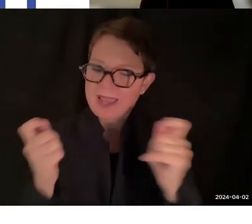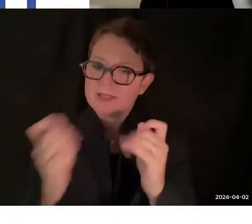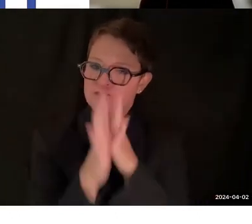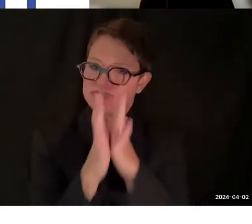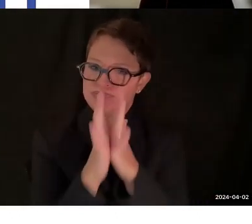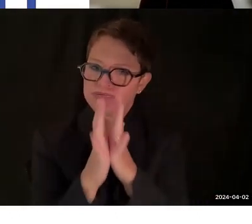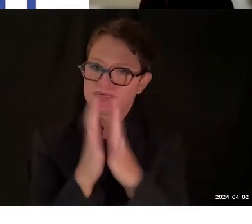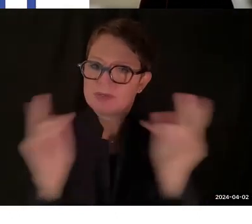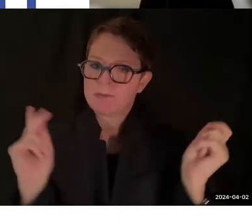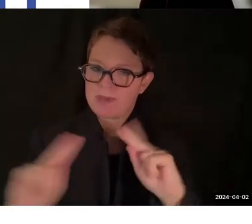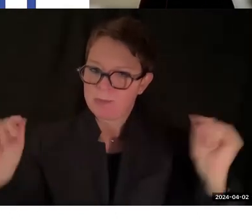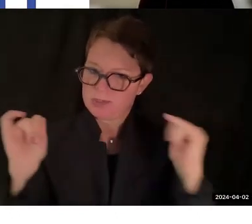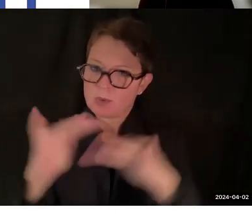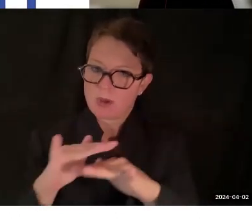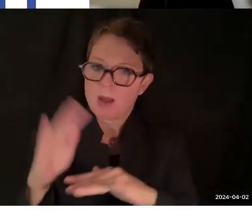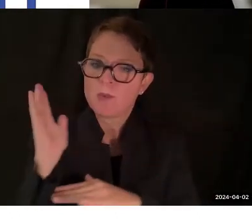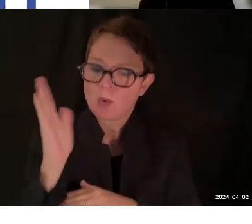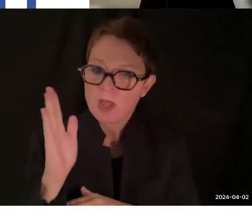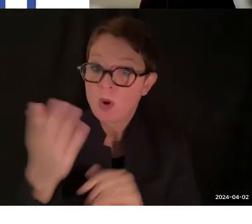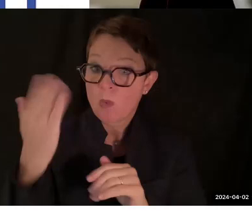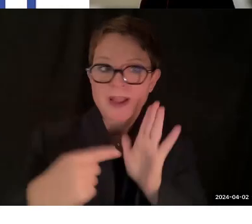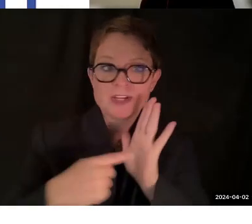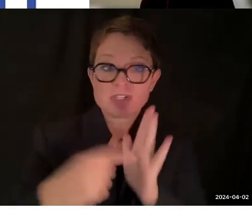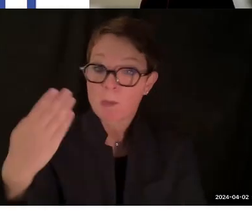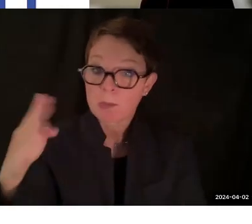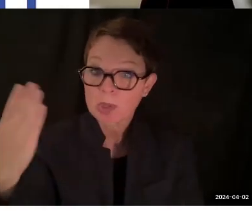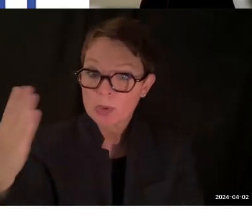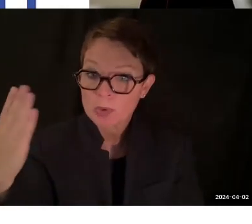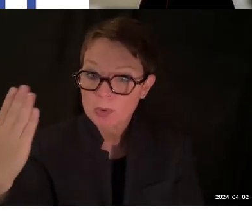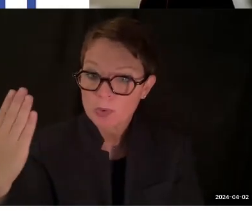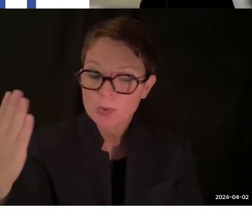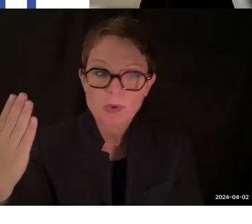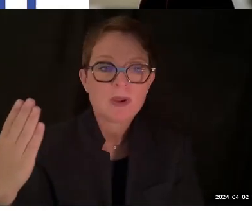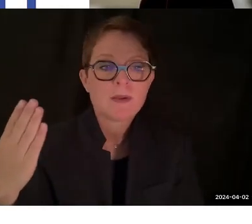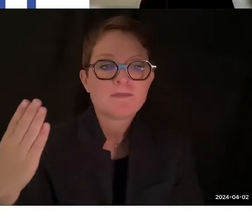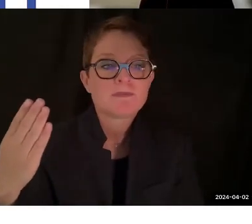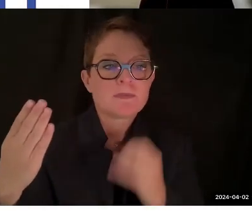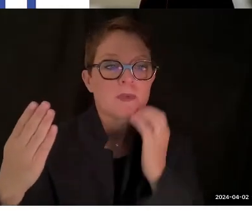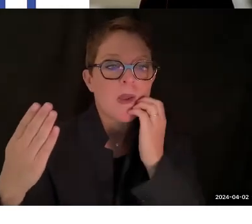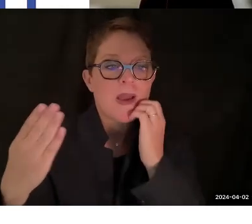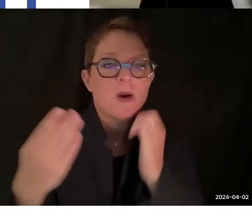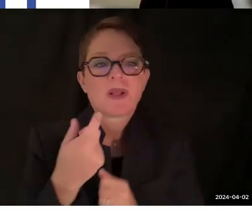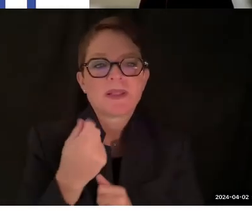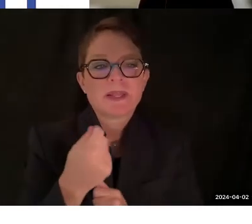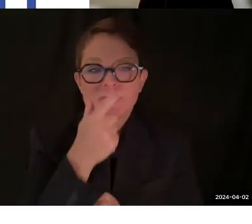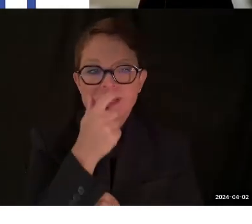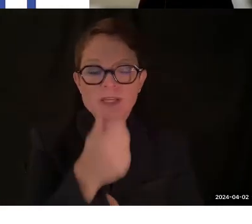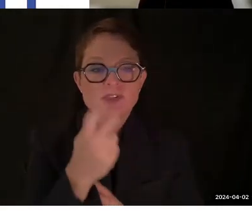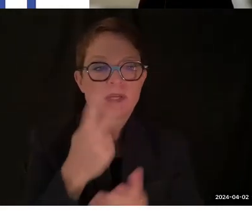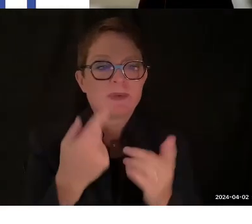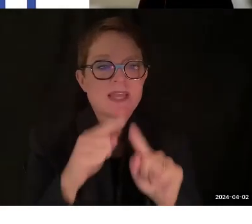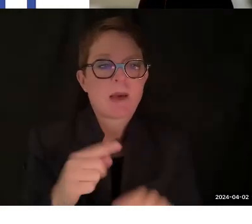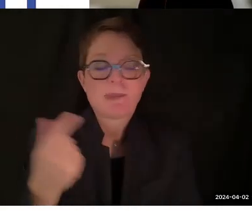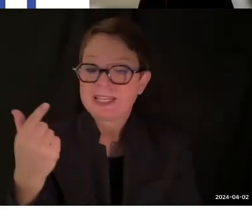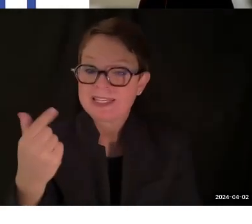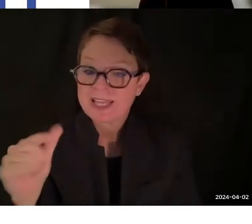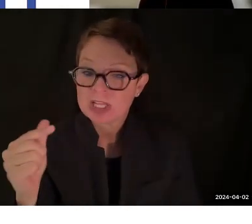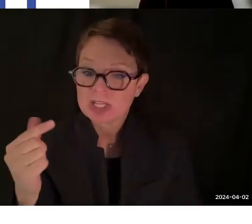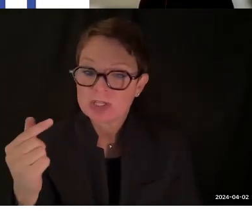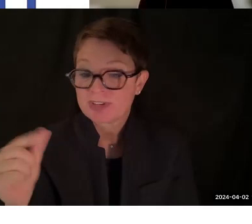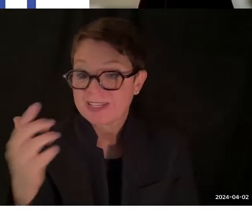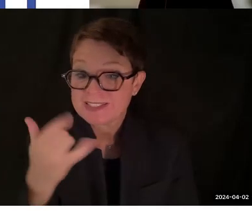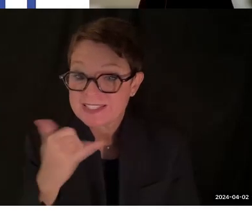volumes of people, because most of it's shown in blue. We're a little interested in what's going on when we see things like yellows,